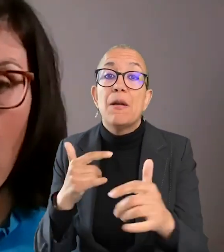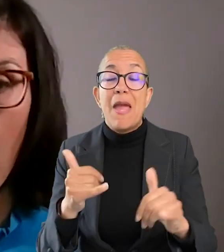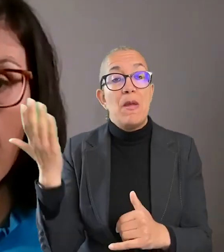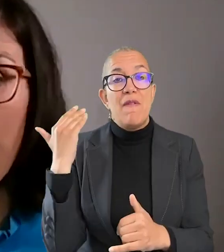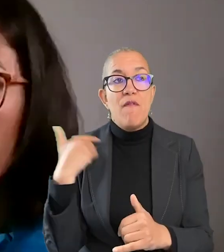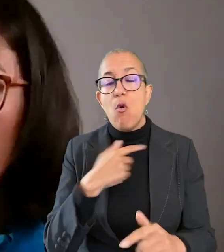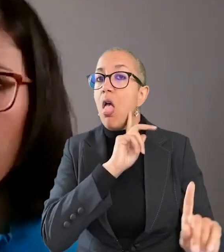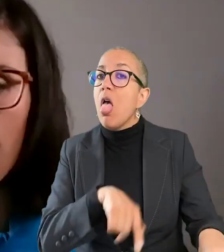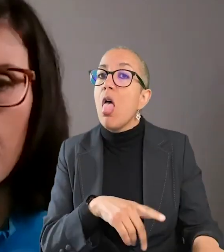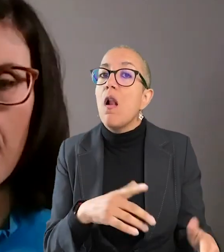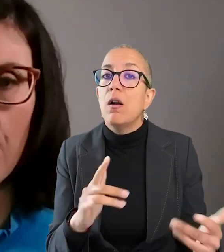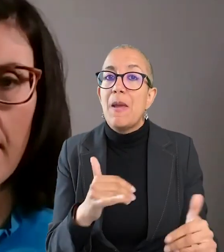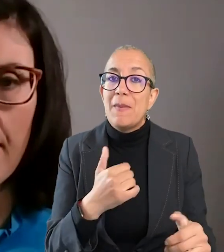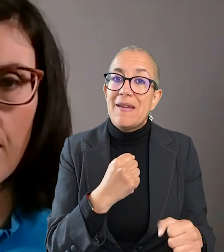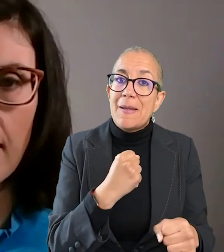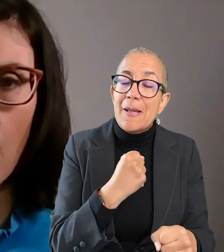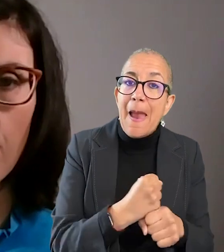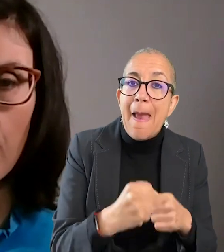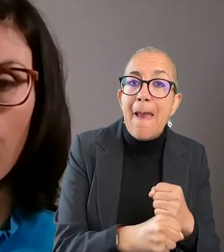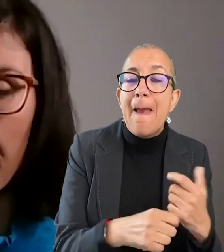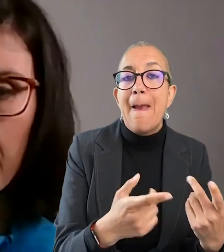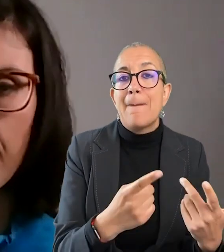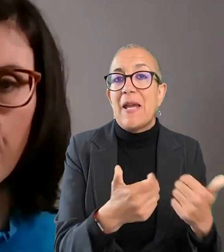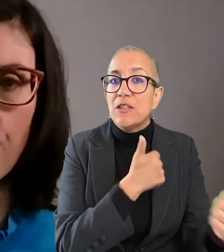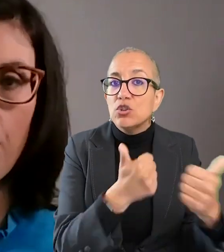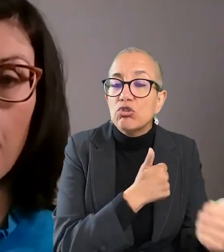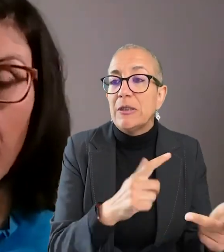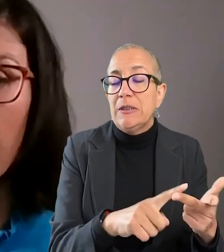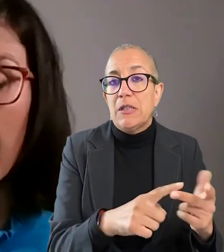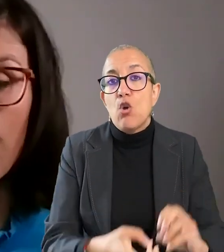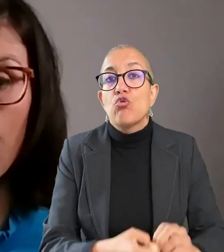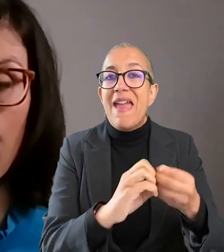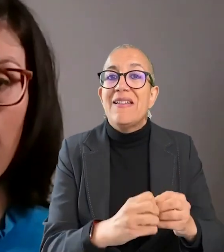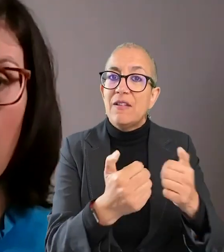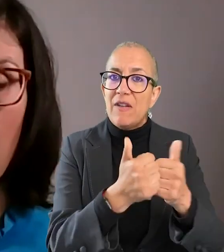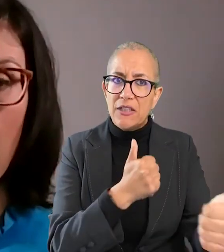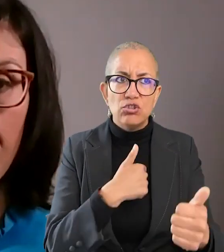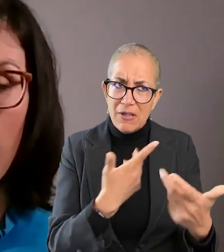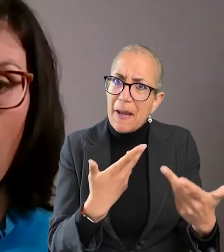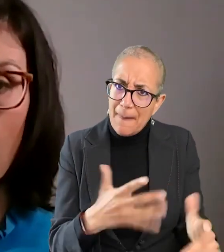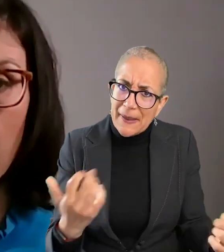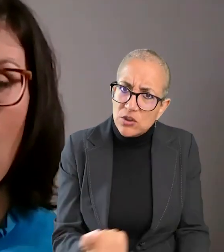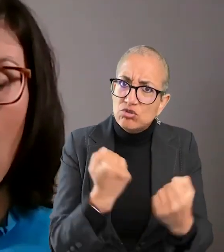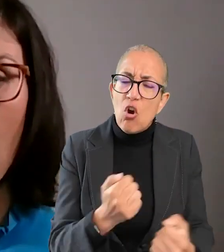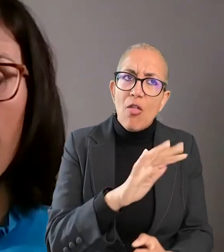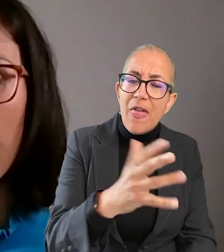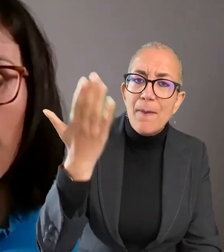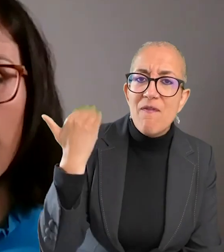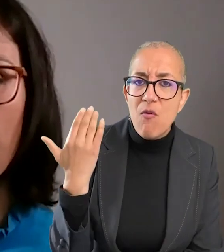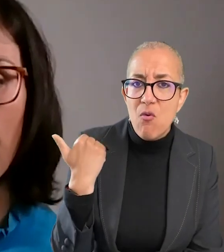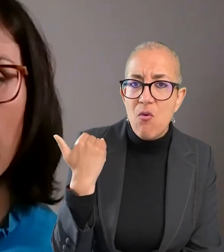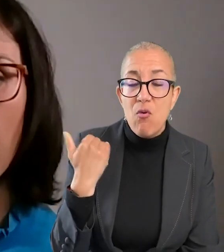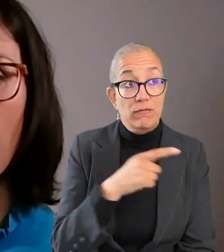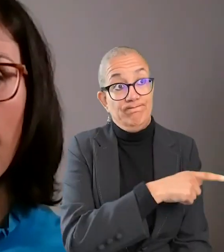before. Gaming industry being a really good example, the creative industry where we've had a natural strength in the past. These